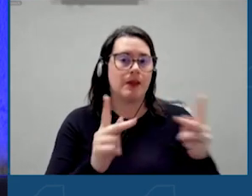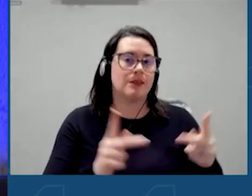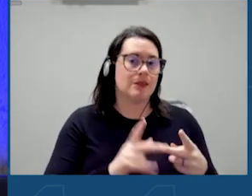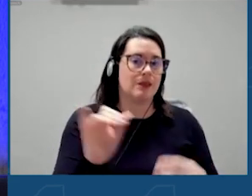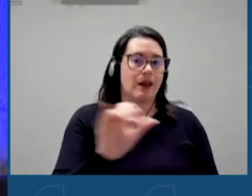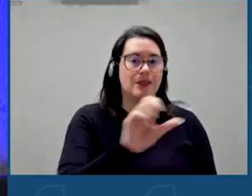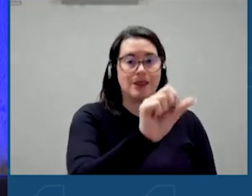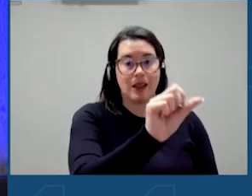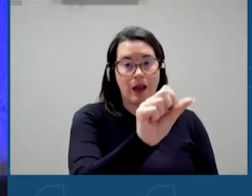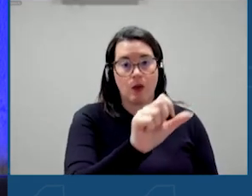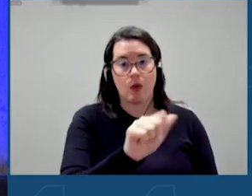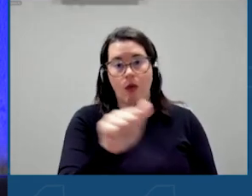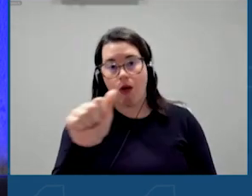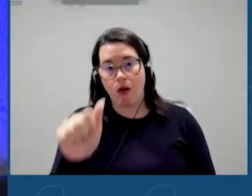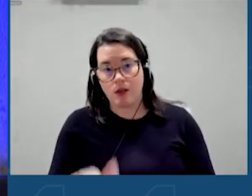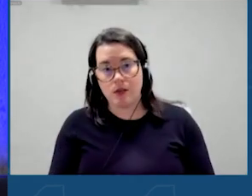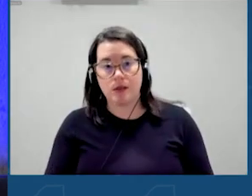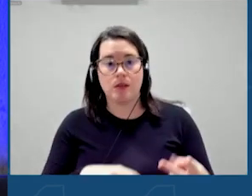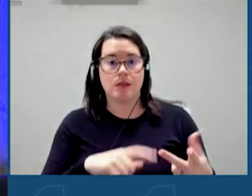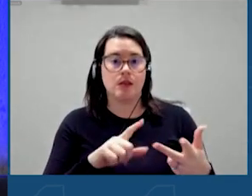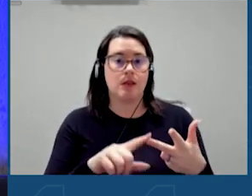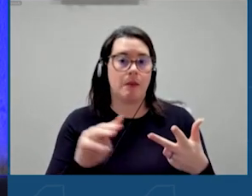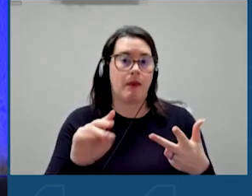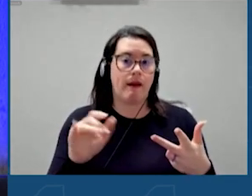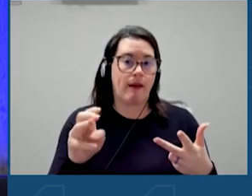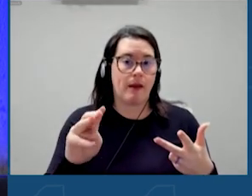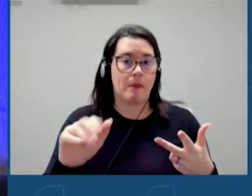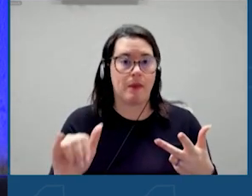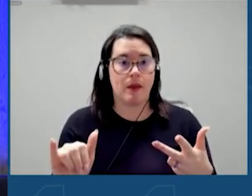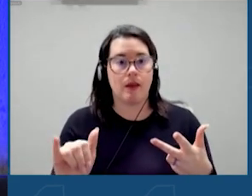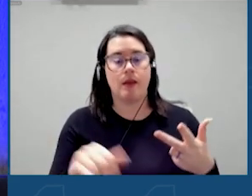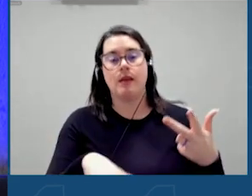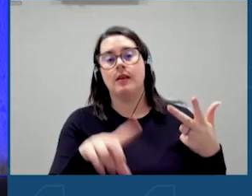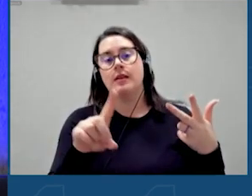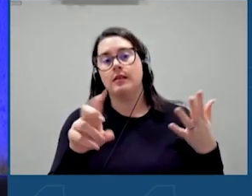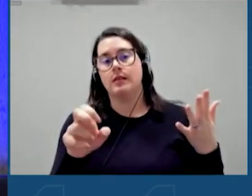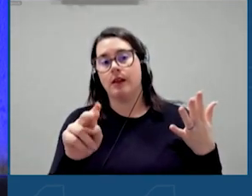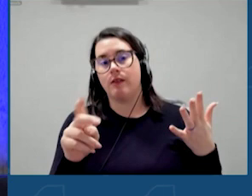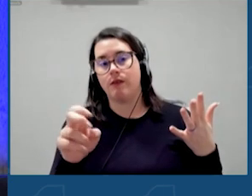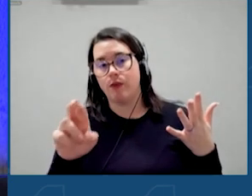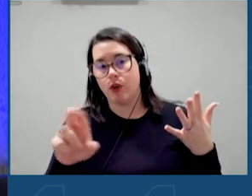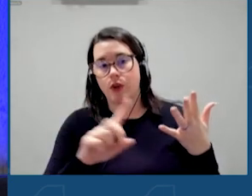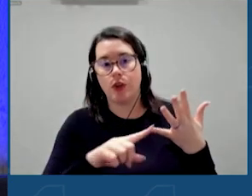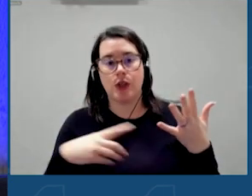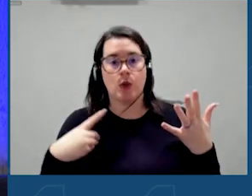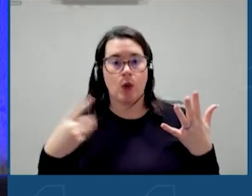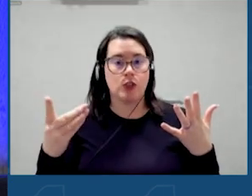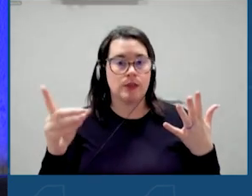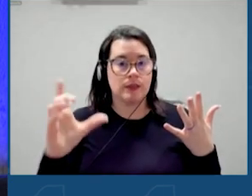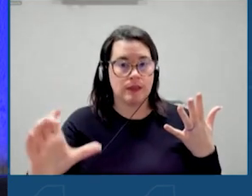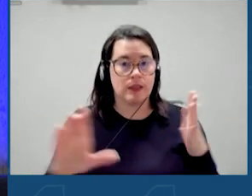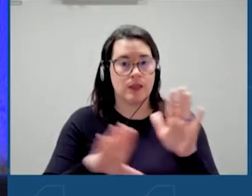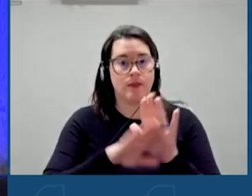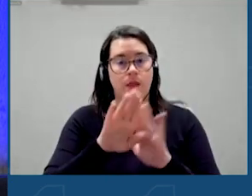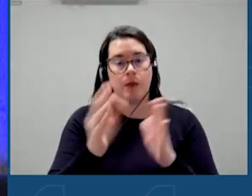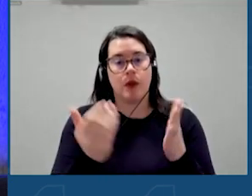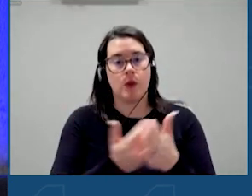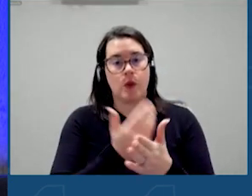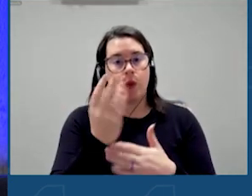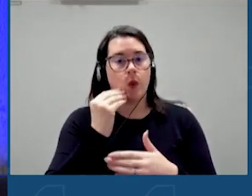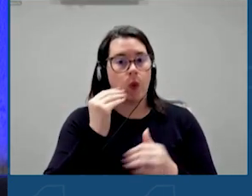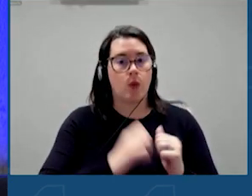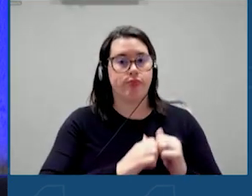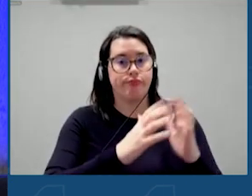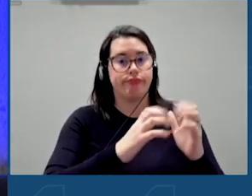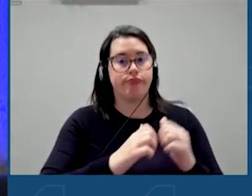Atlanta, Miami, Denver, Washington, D.C., where I used to live, are developing new housing units at a rate 2 to